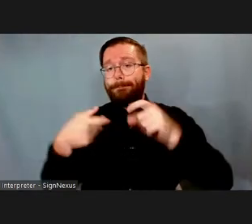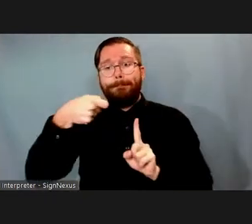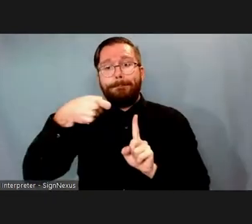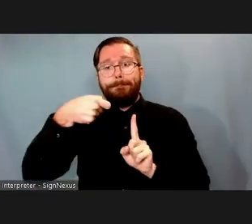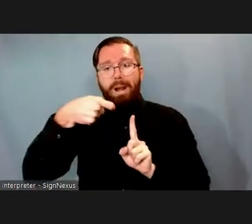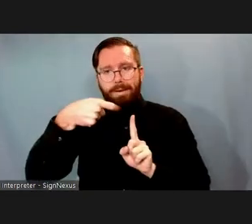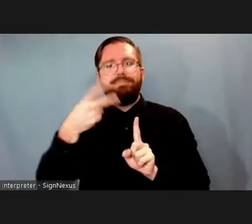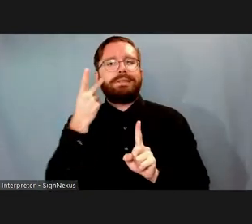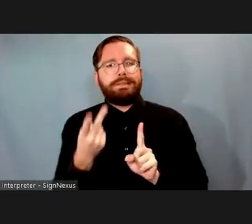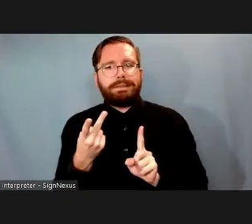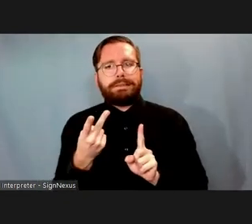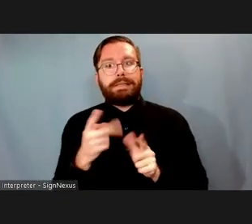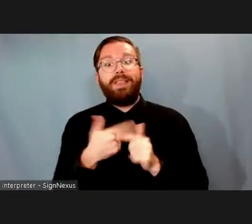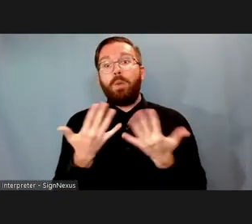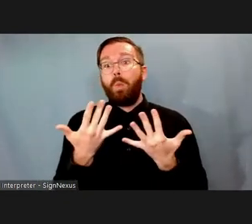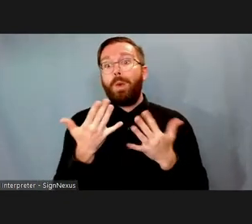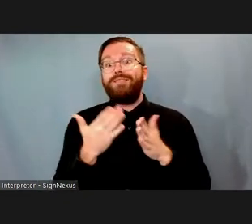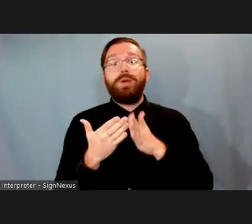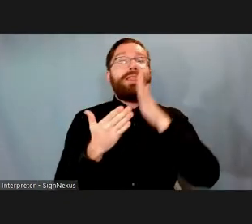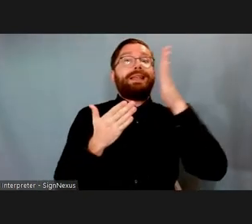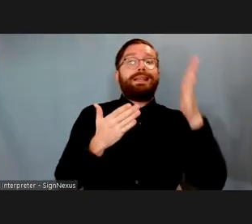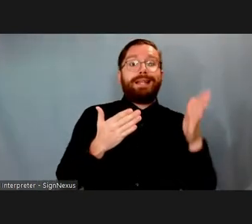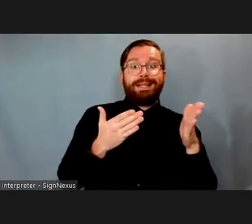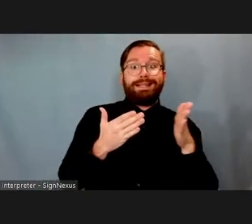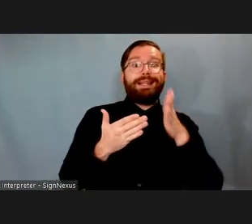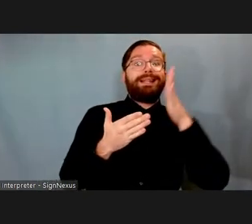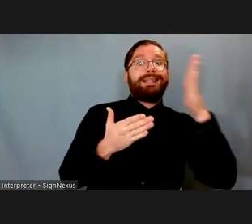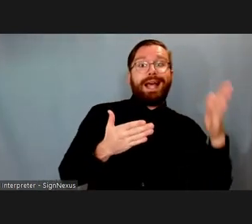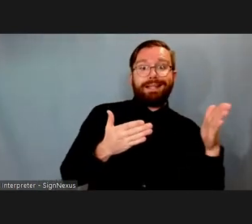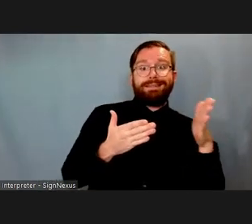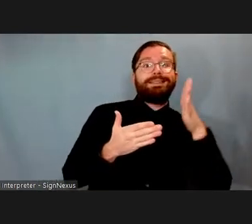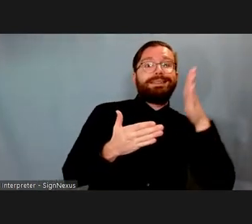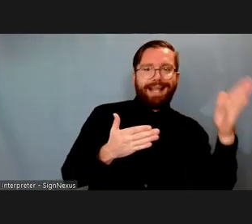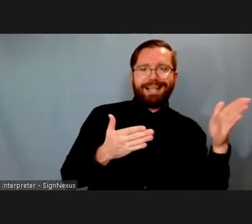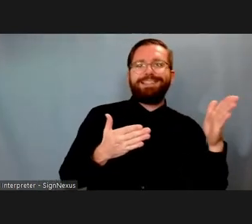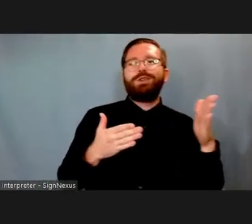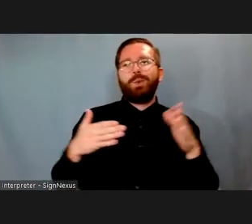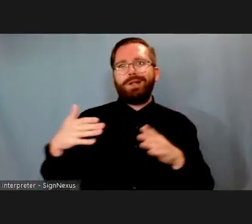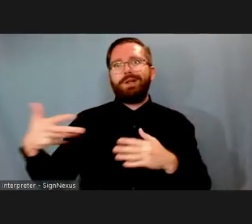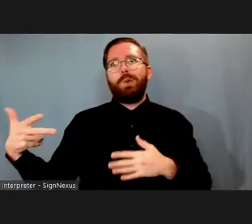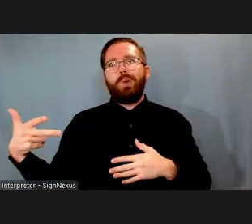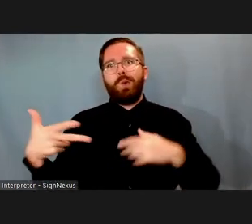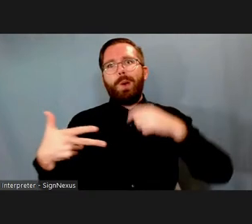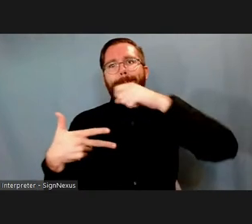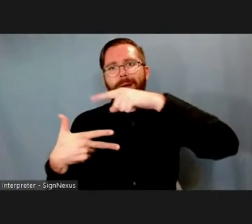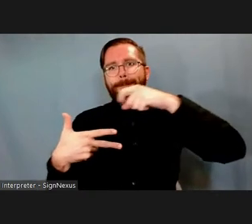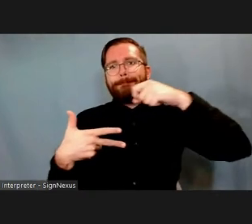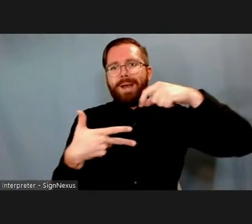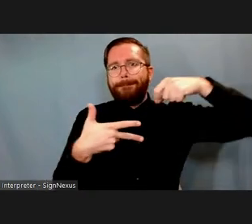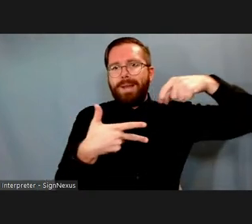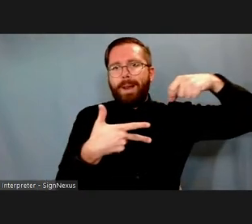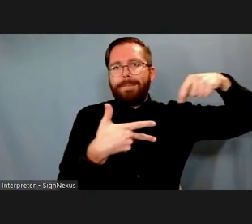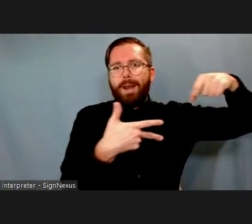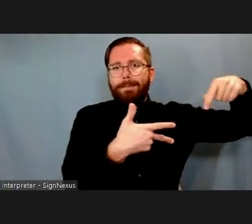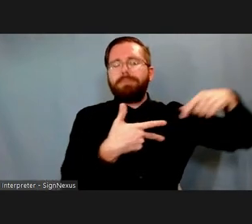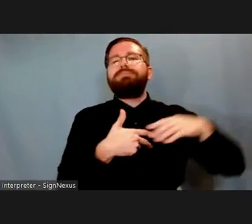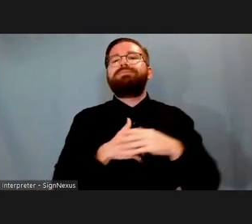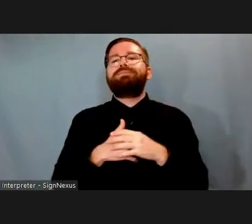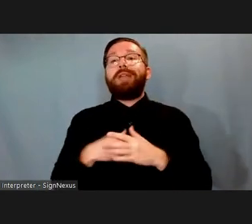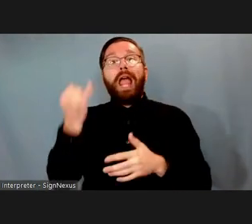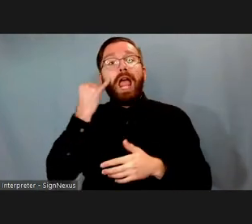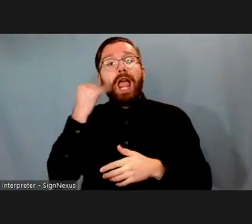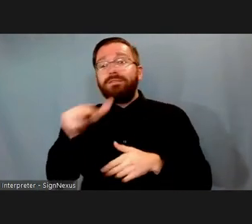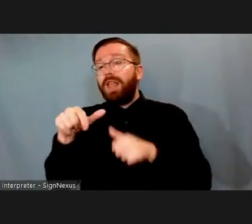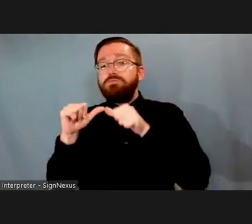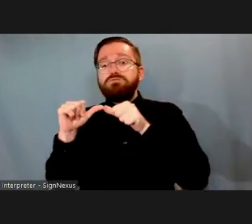location assuming they continue to be seen at each location within the allotted time no toll would be charged if